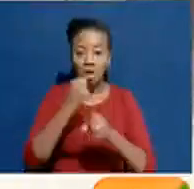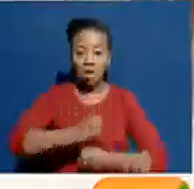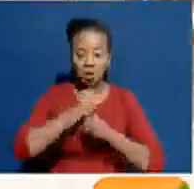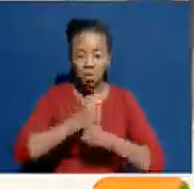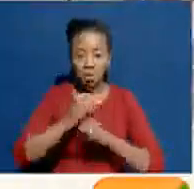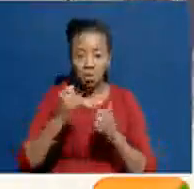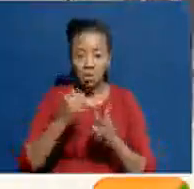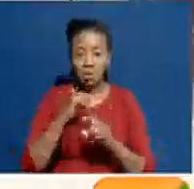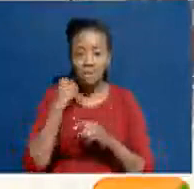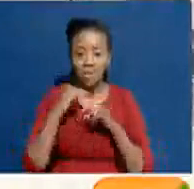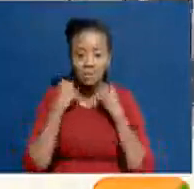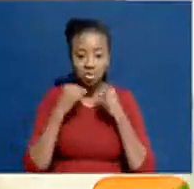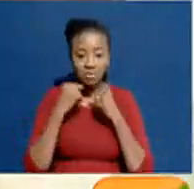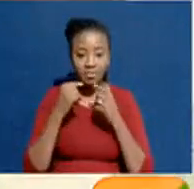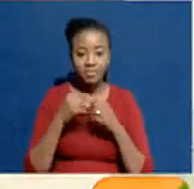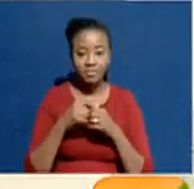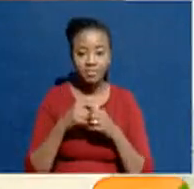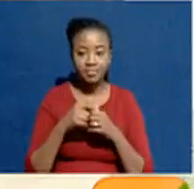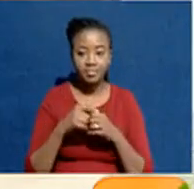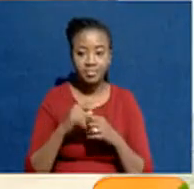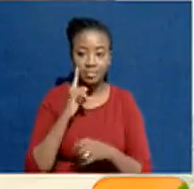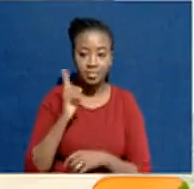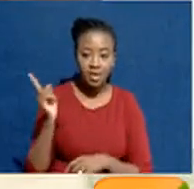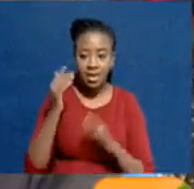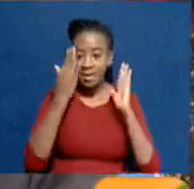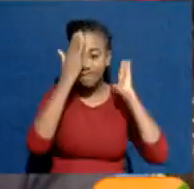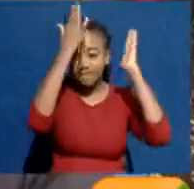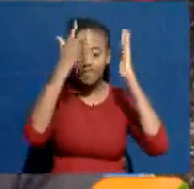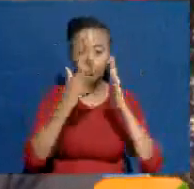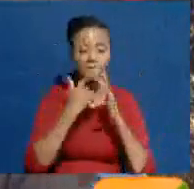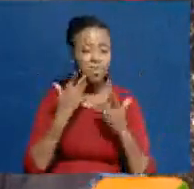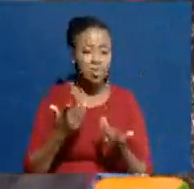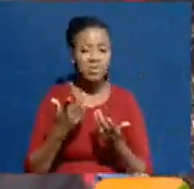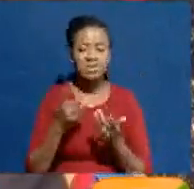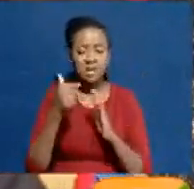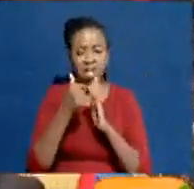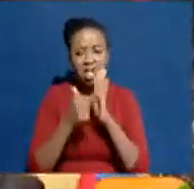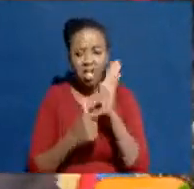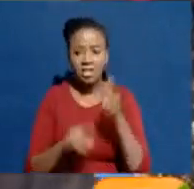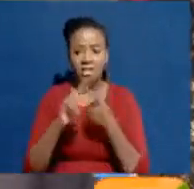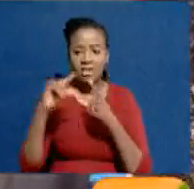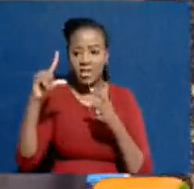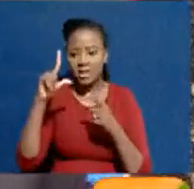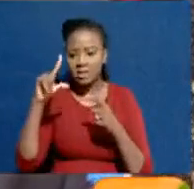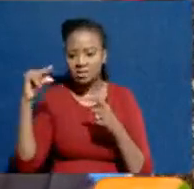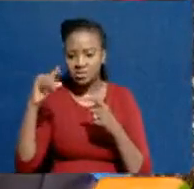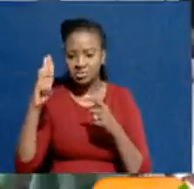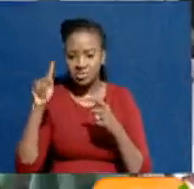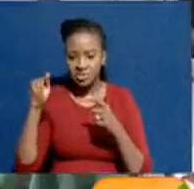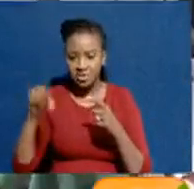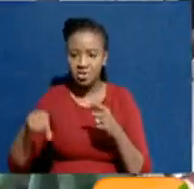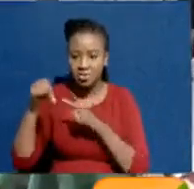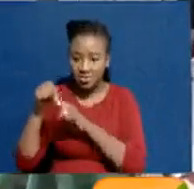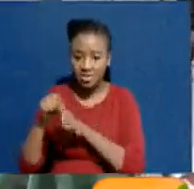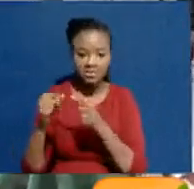warned against the introduction, promotion, and backing of vices, pointing out the LGBTQ, which he says is against